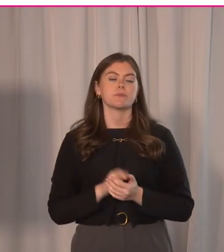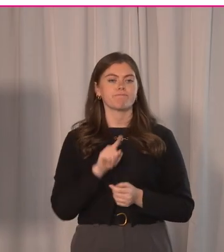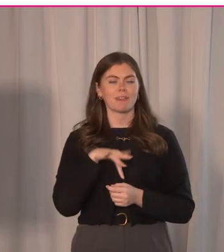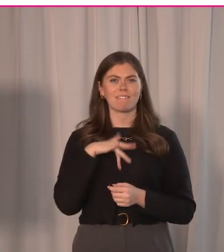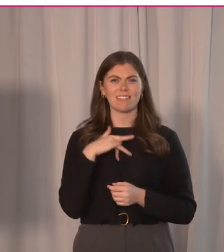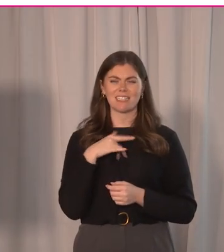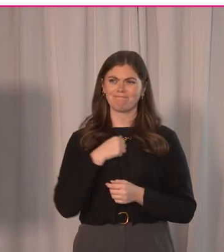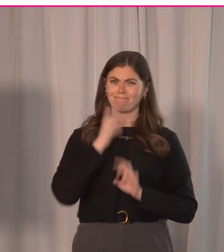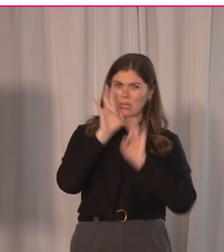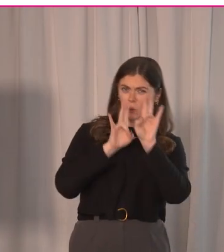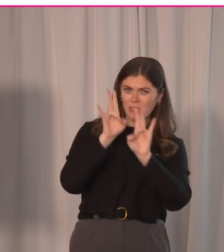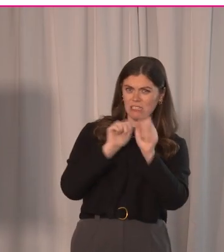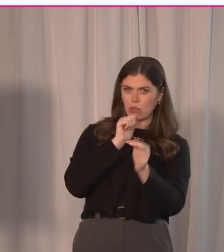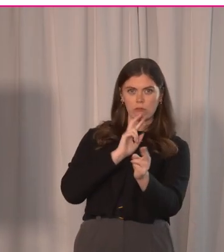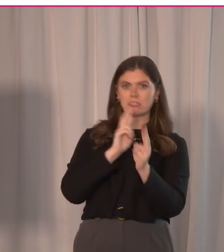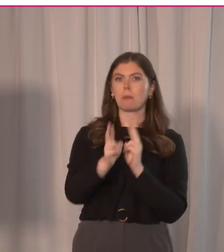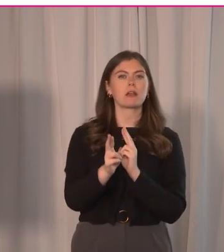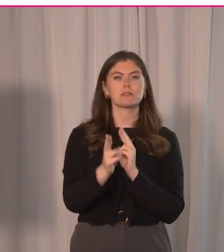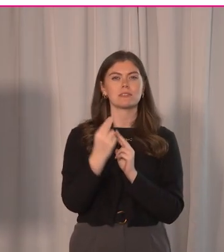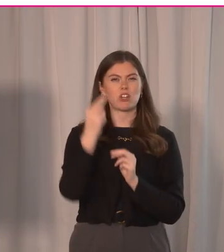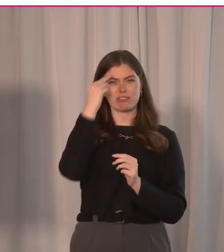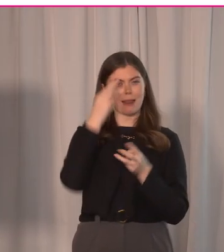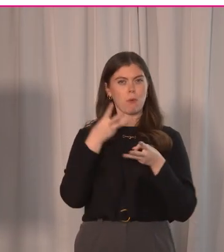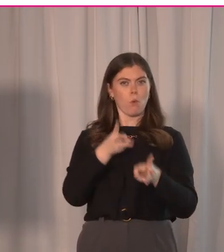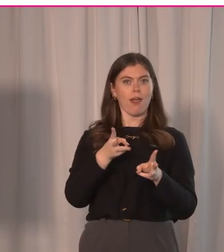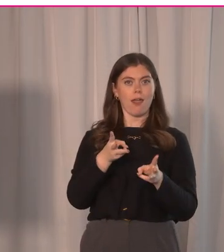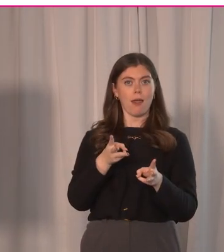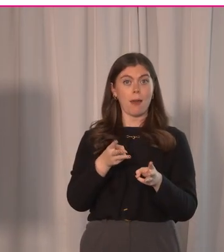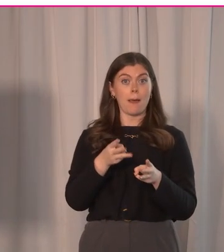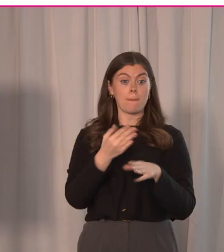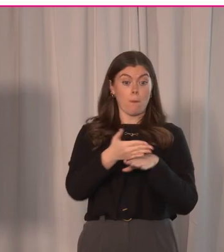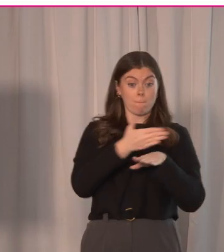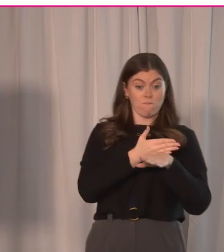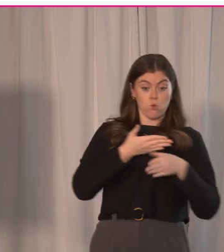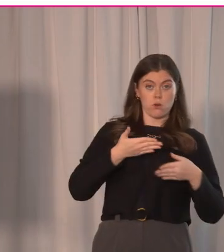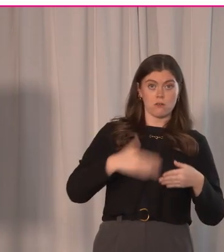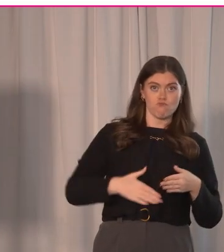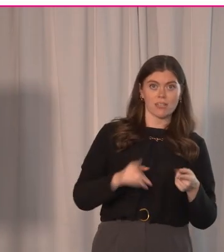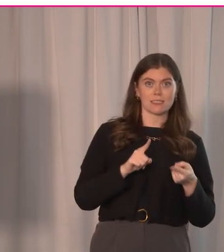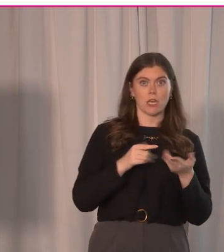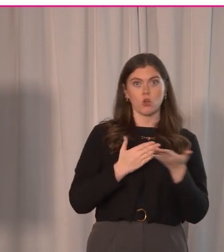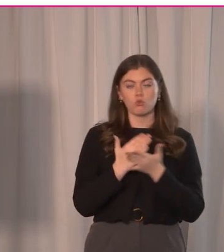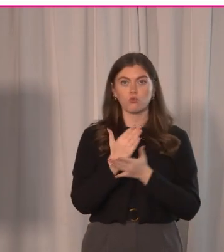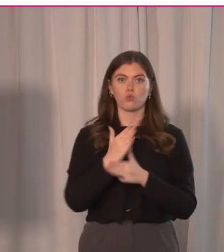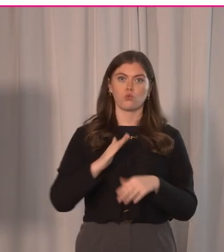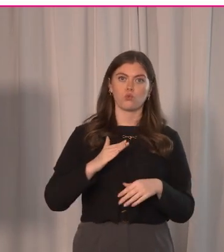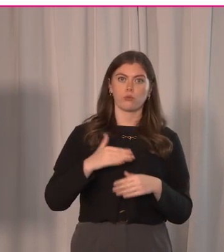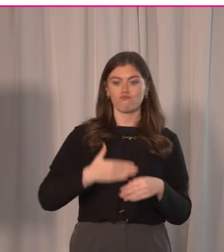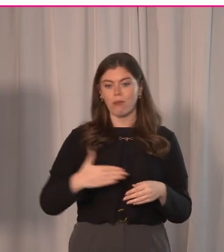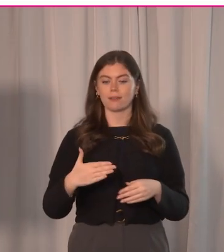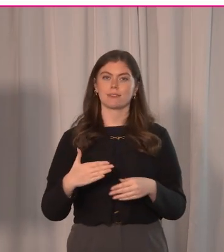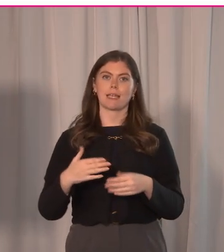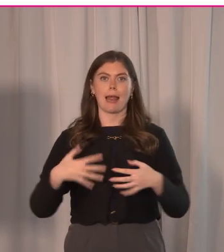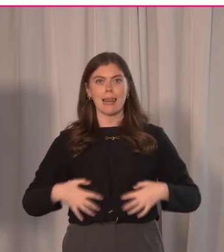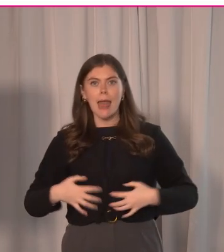that their questions weren't answered in an understandable way, both antenatally and if you look across during labour and birth and in the hospital